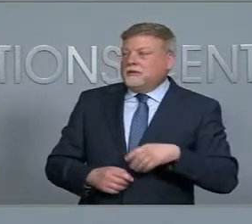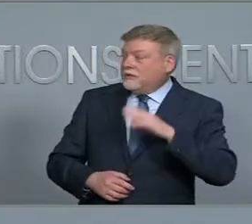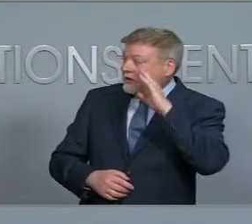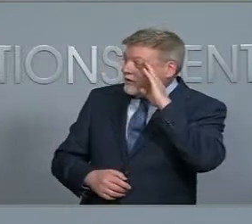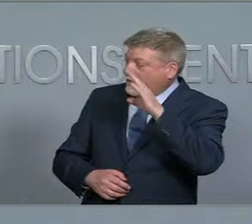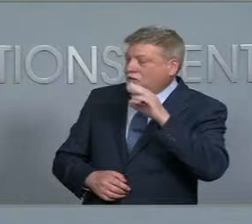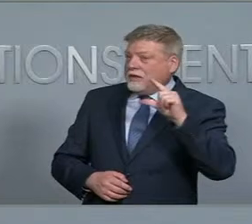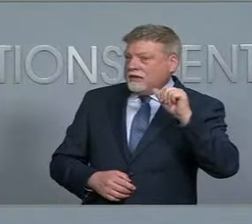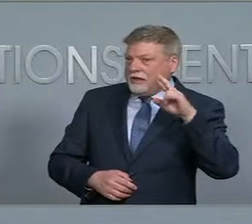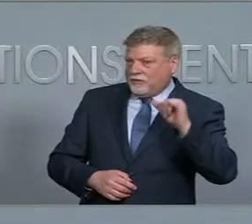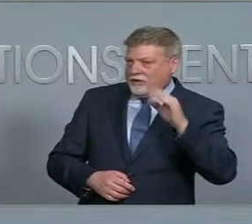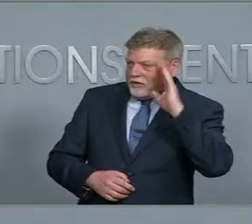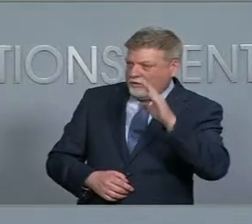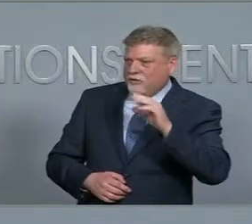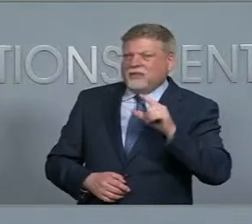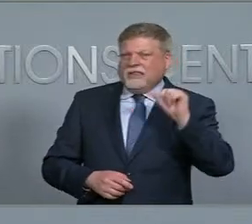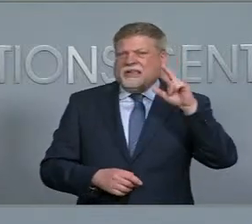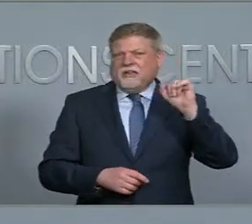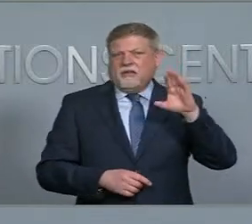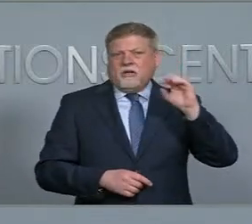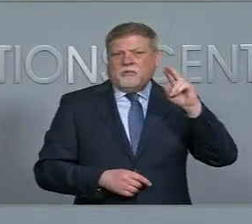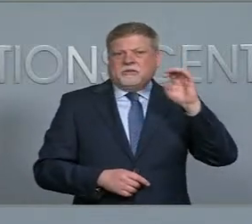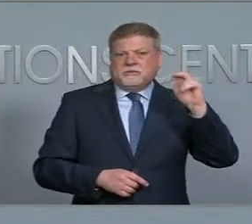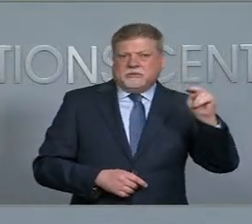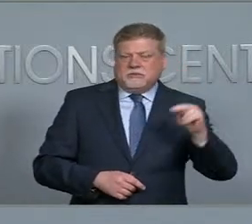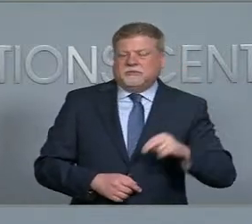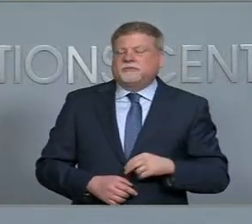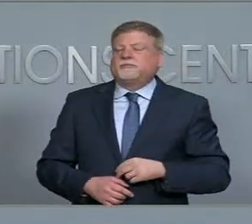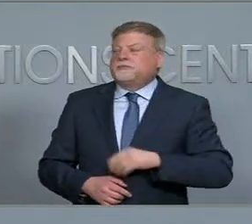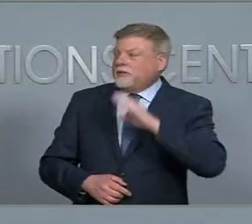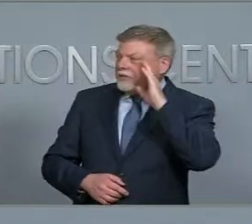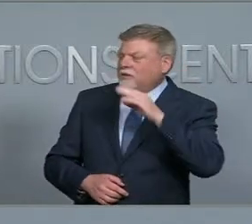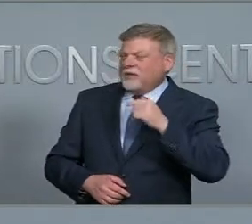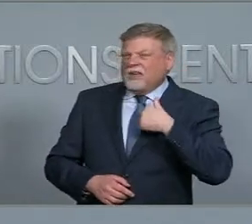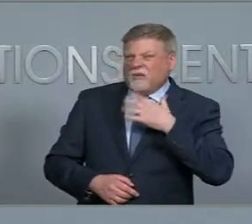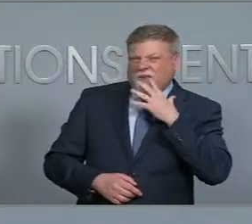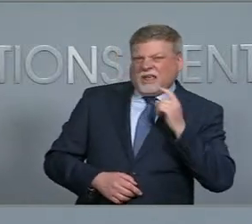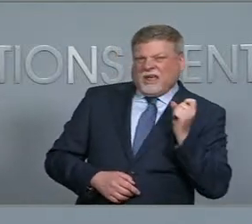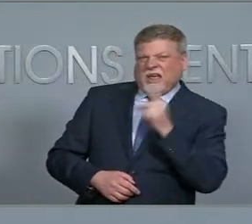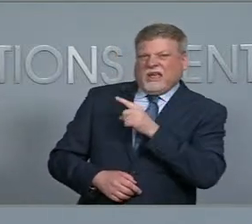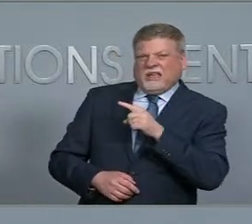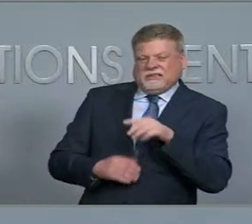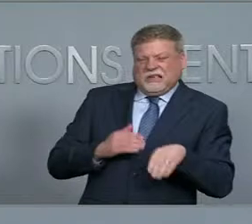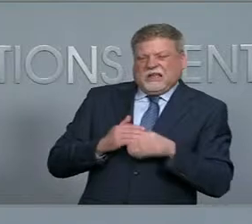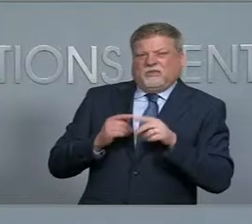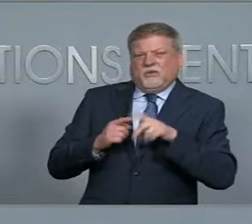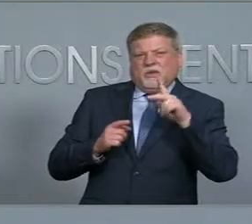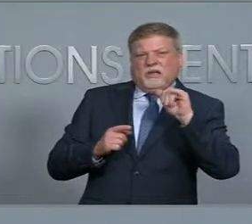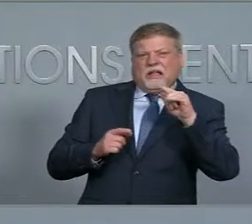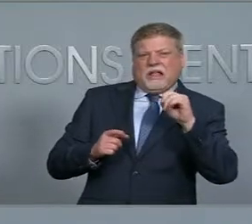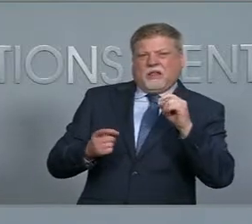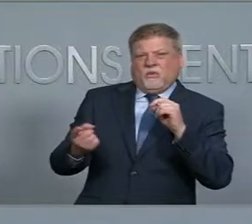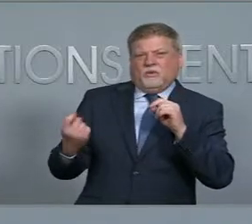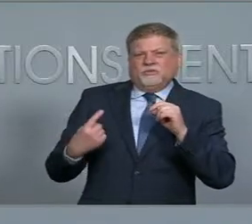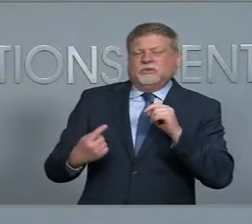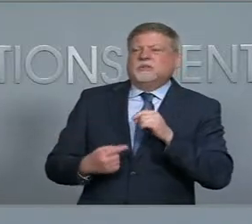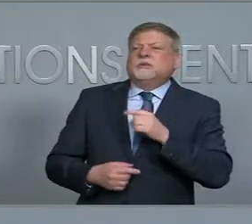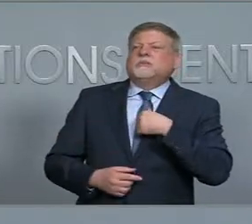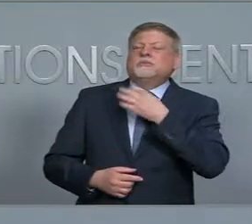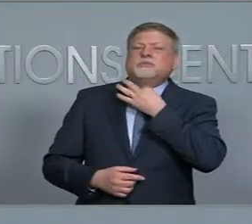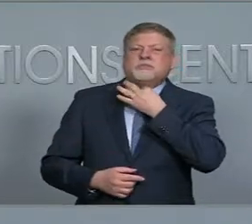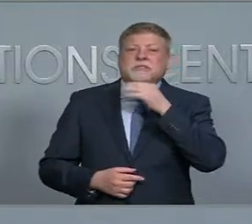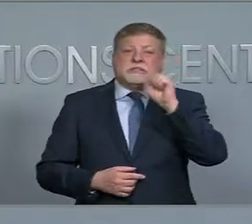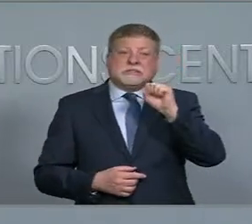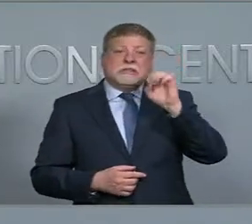me? Yes, Gary. Hi. Hi, Karen. I just wanted to follow up on what Kyle asked. Did anything in Senate